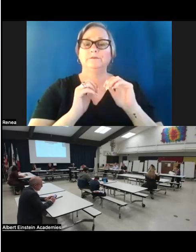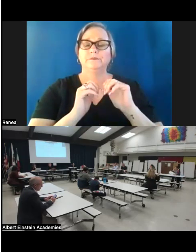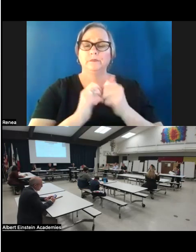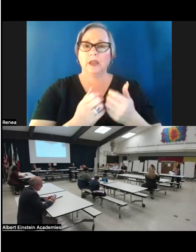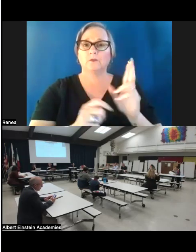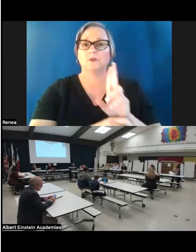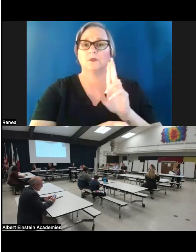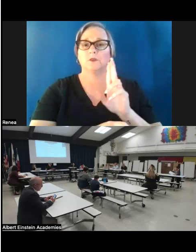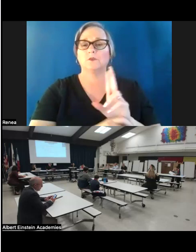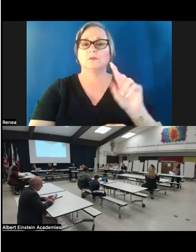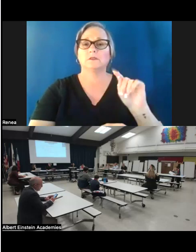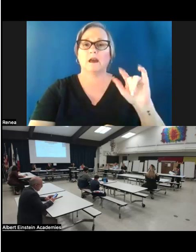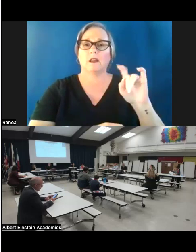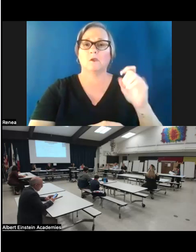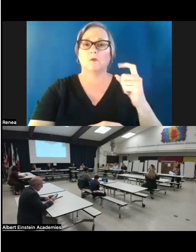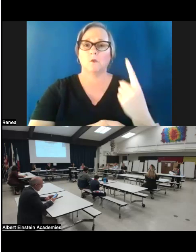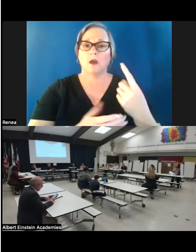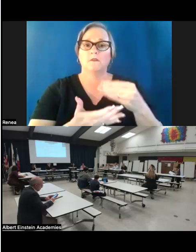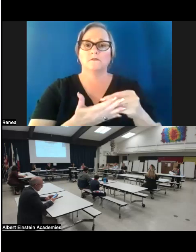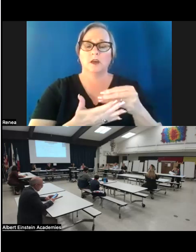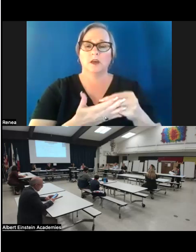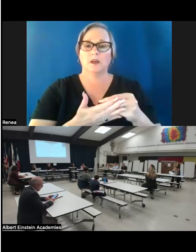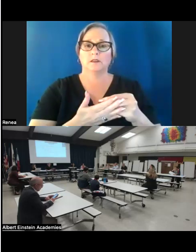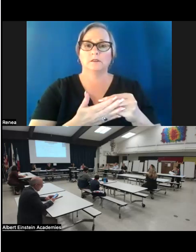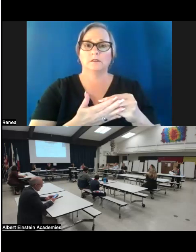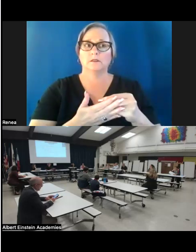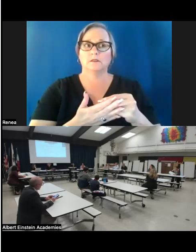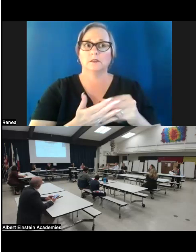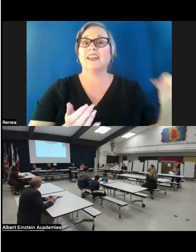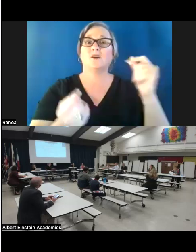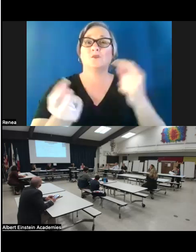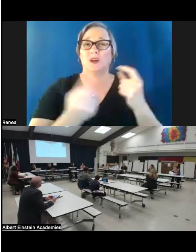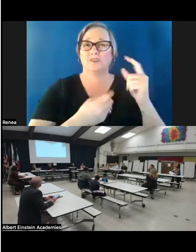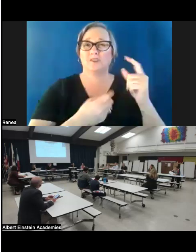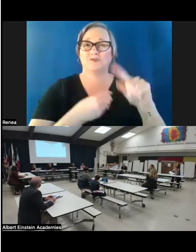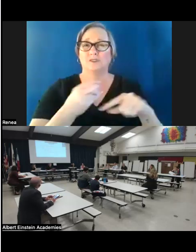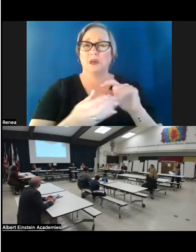And any questions about that? That's kind of a lot.